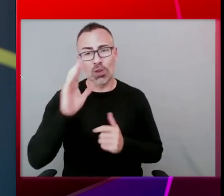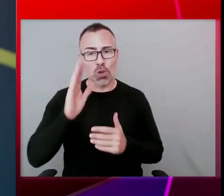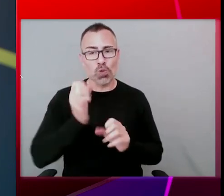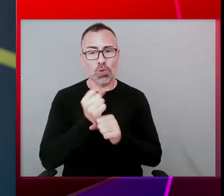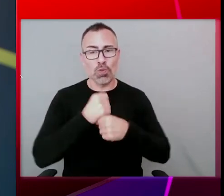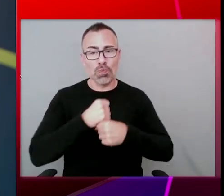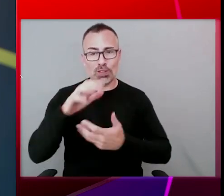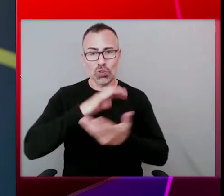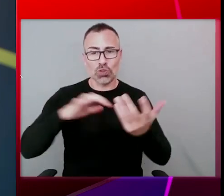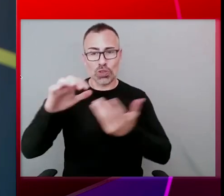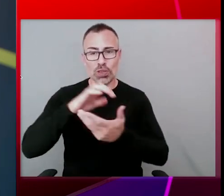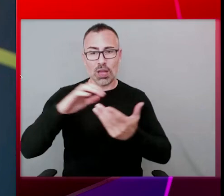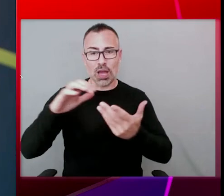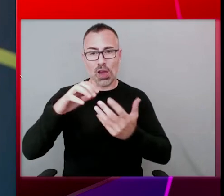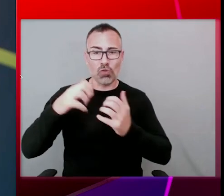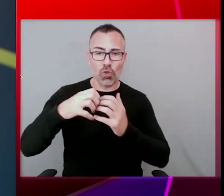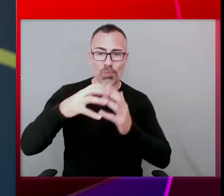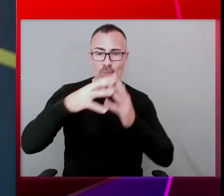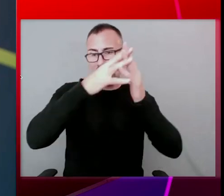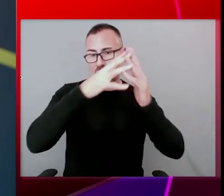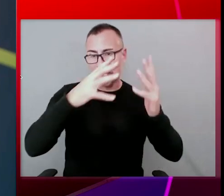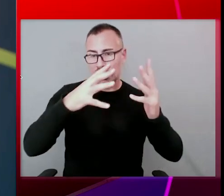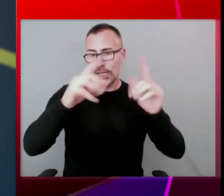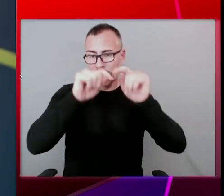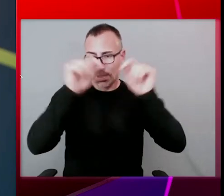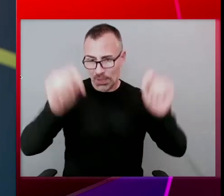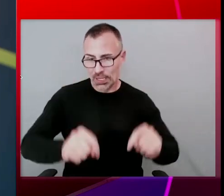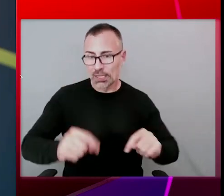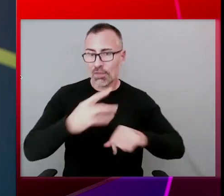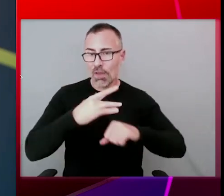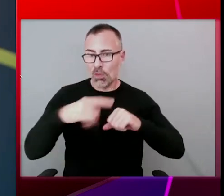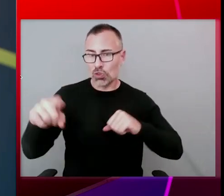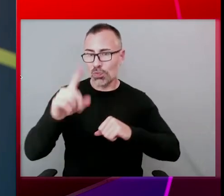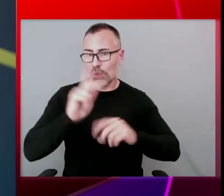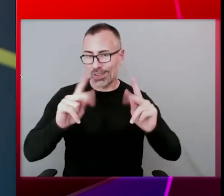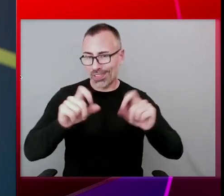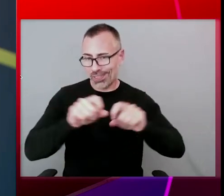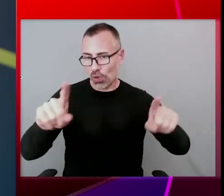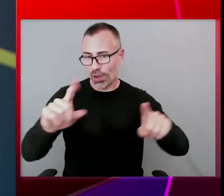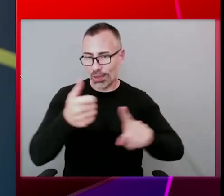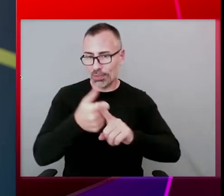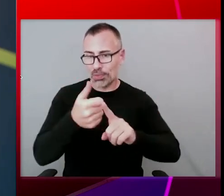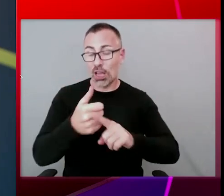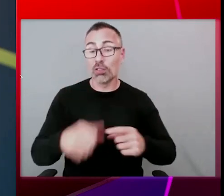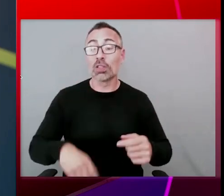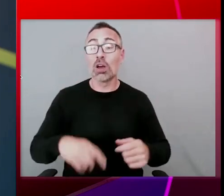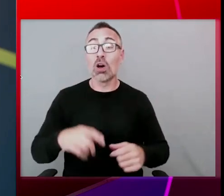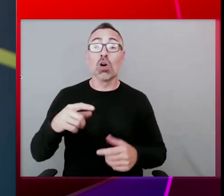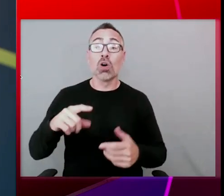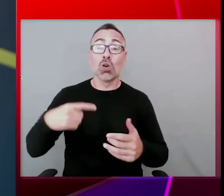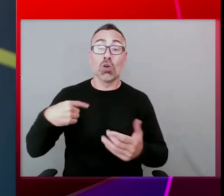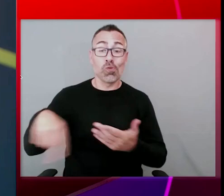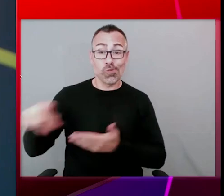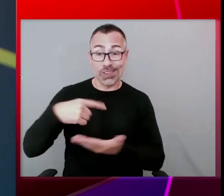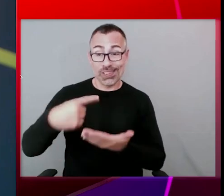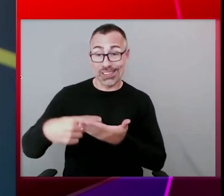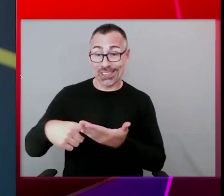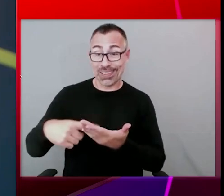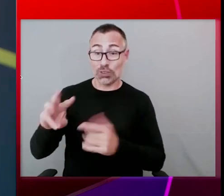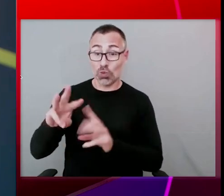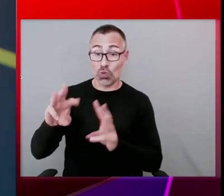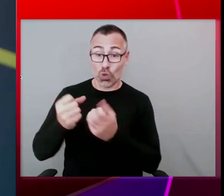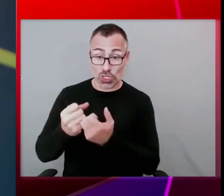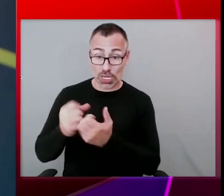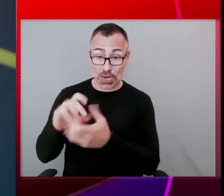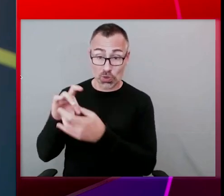templates available and people can go and deploy these on their own. We've talked about building workshops to go along with this, to do training at